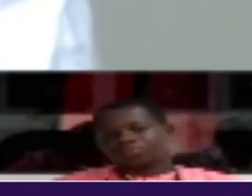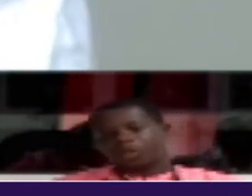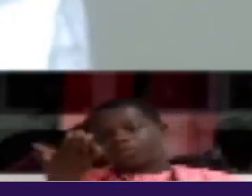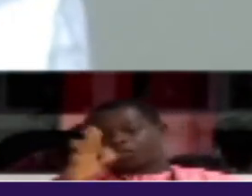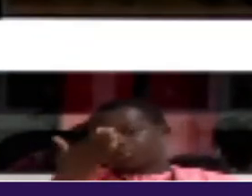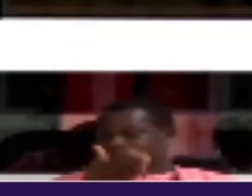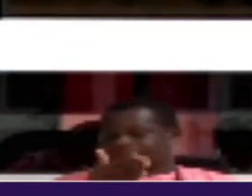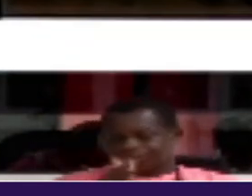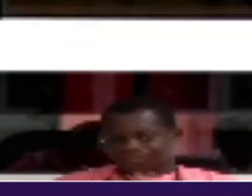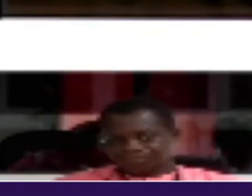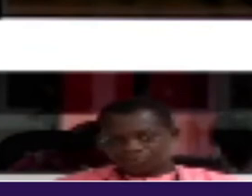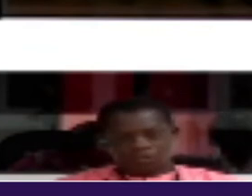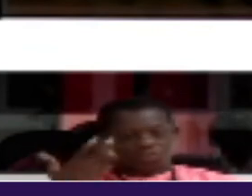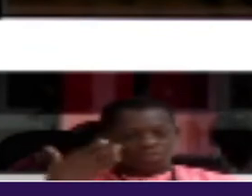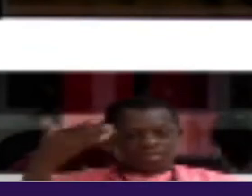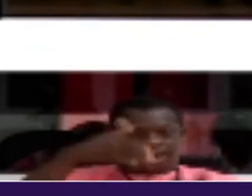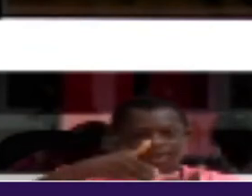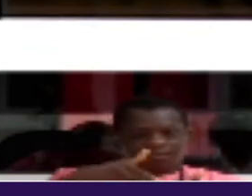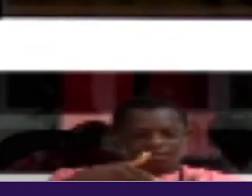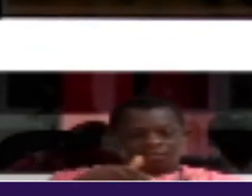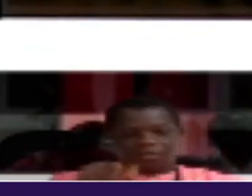from there, when we reach at a point,